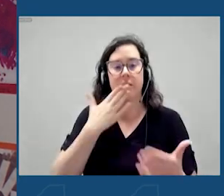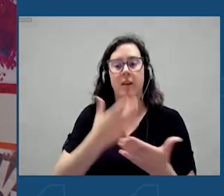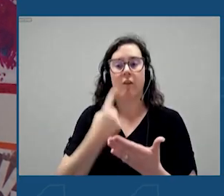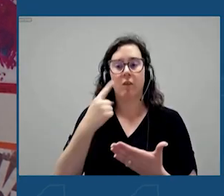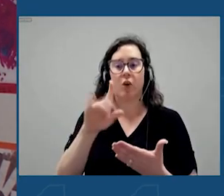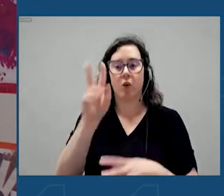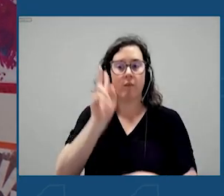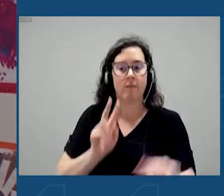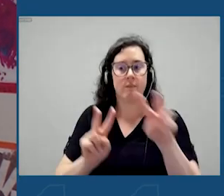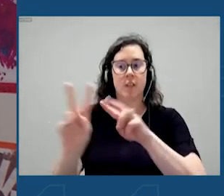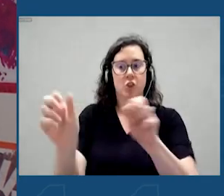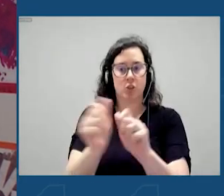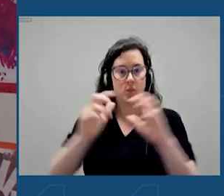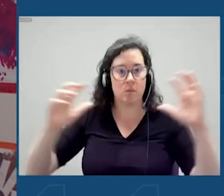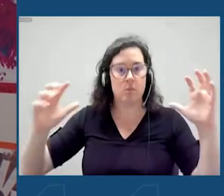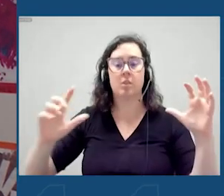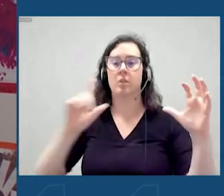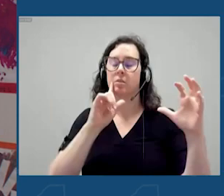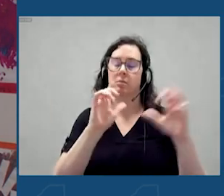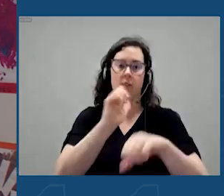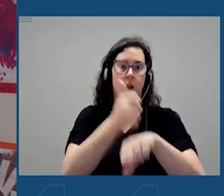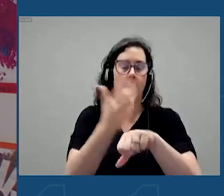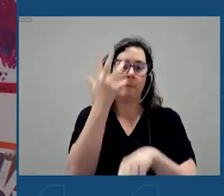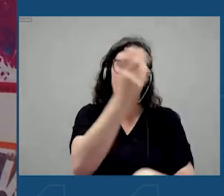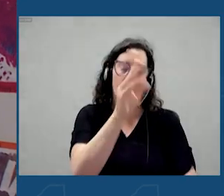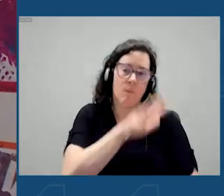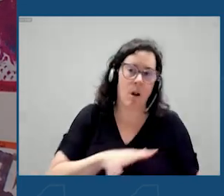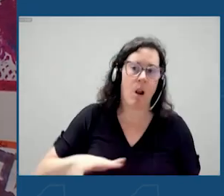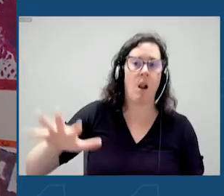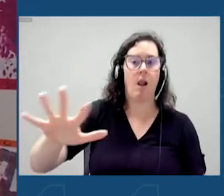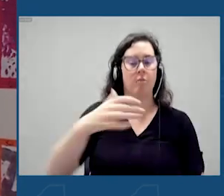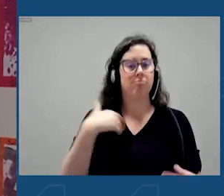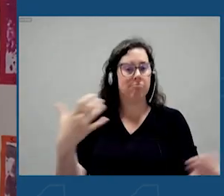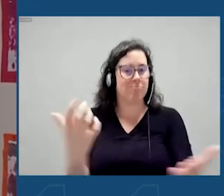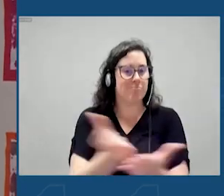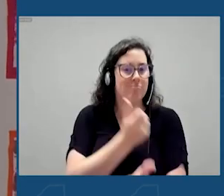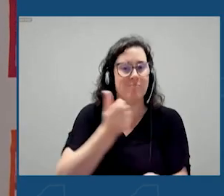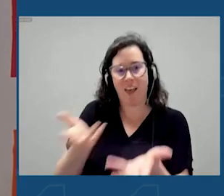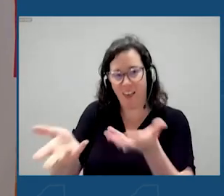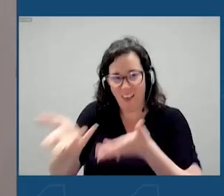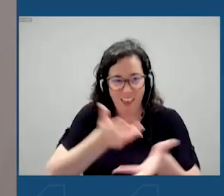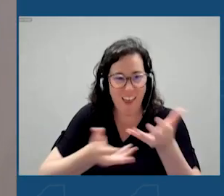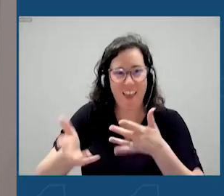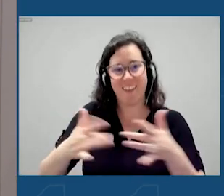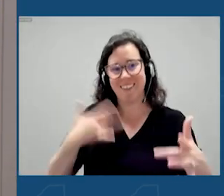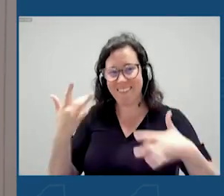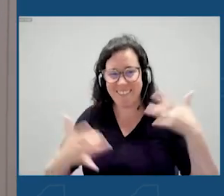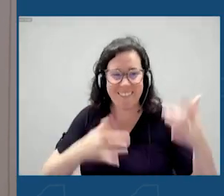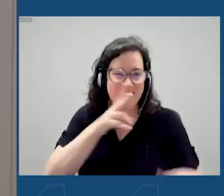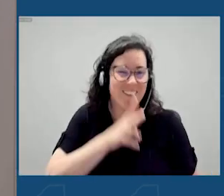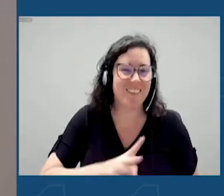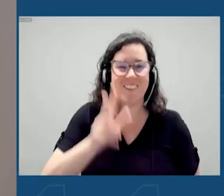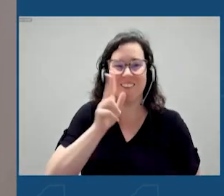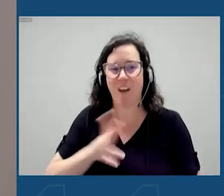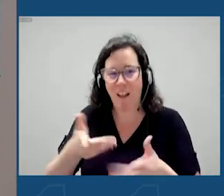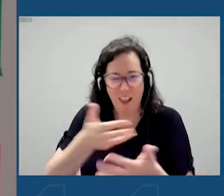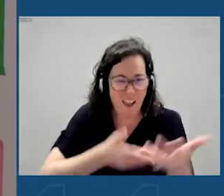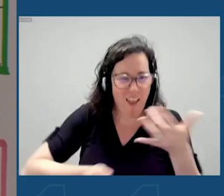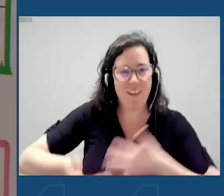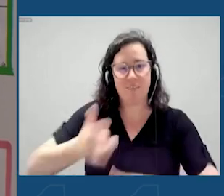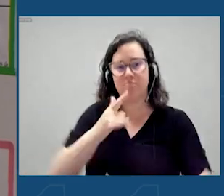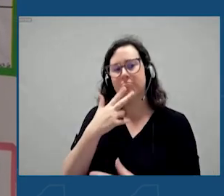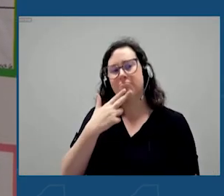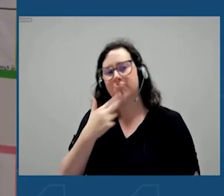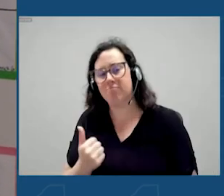this beautiful space. I had the chance to play with some very energetic 2- and 3-year-olds, and they're adorable, but